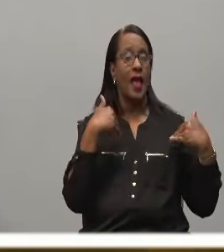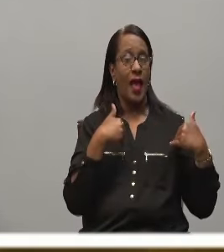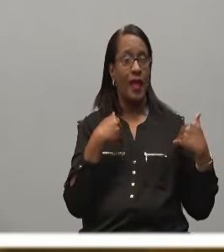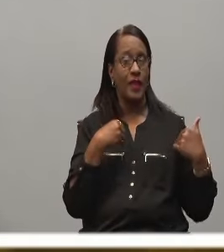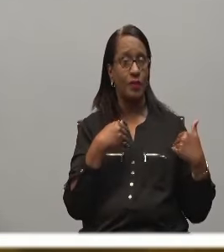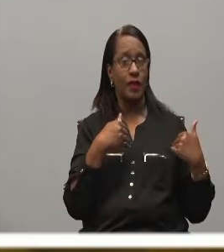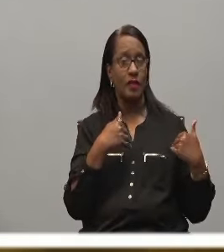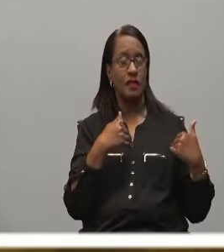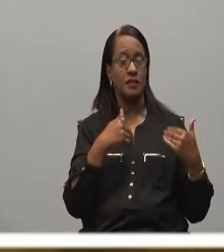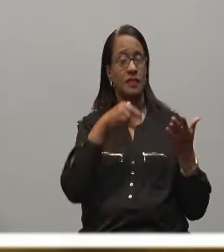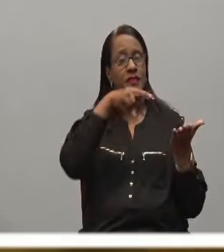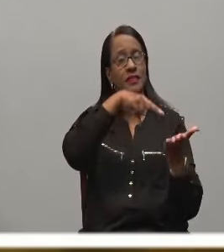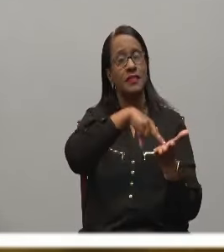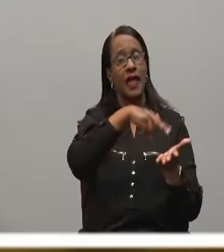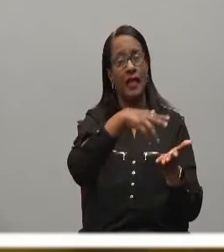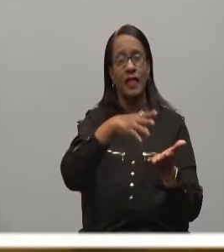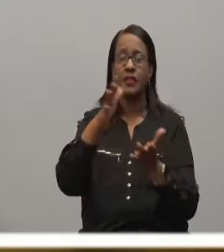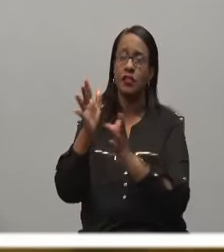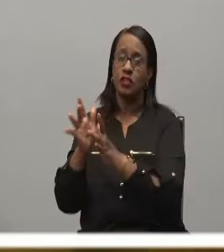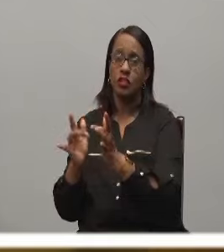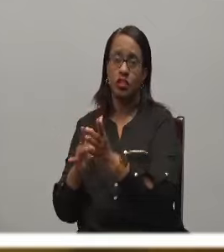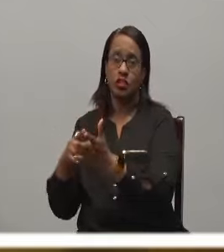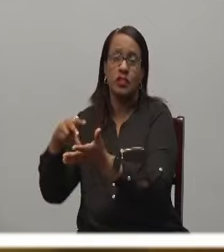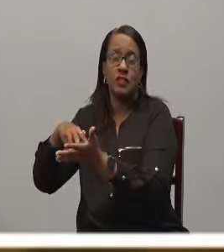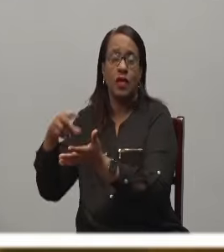angels ministered to him.